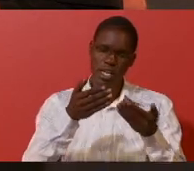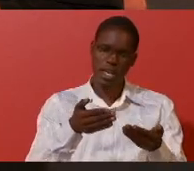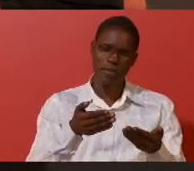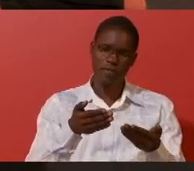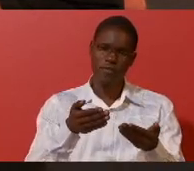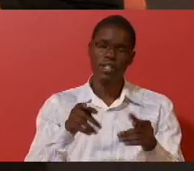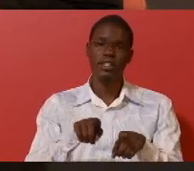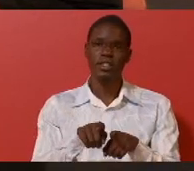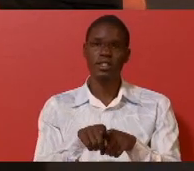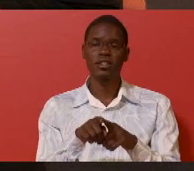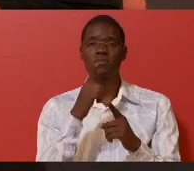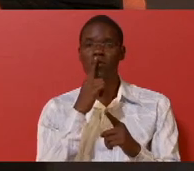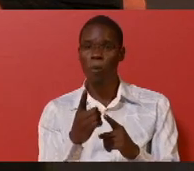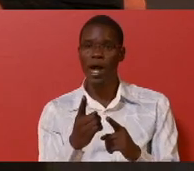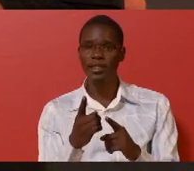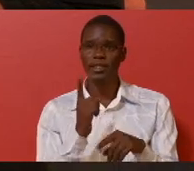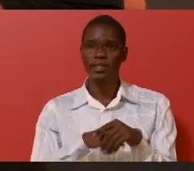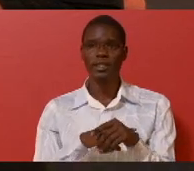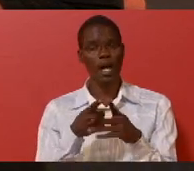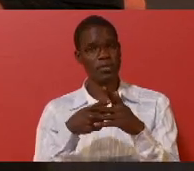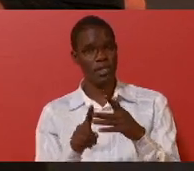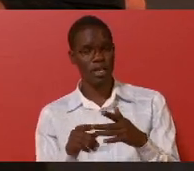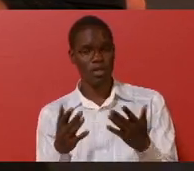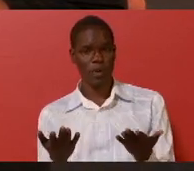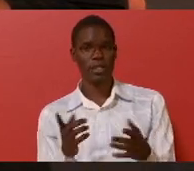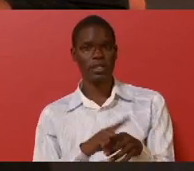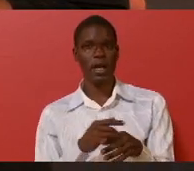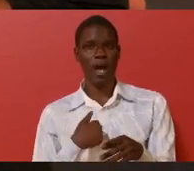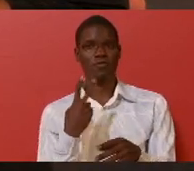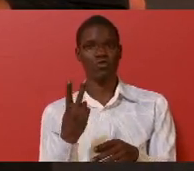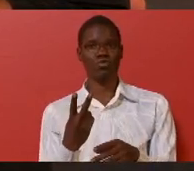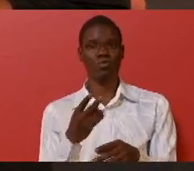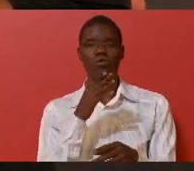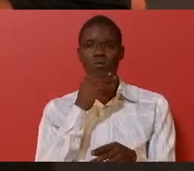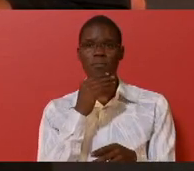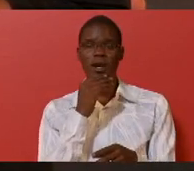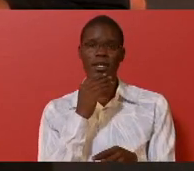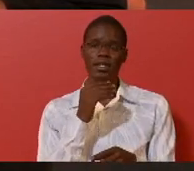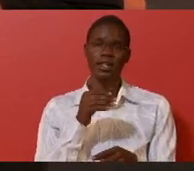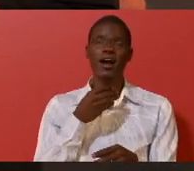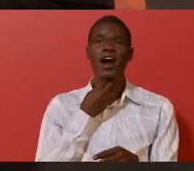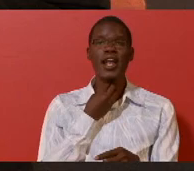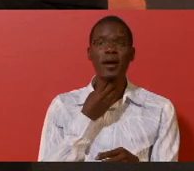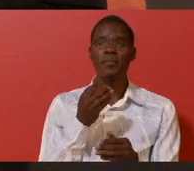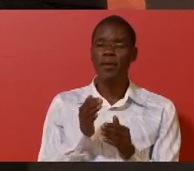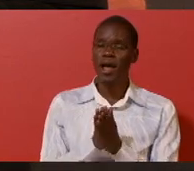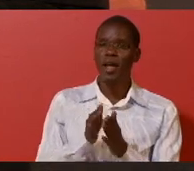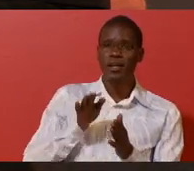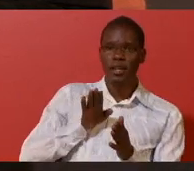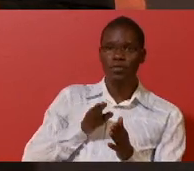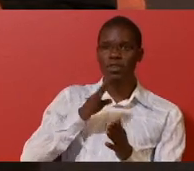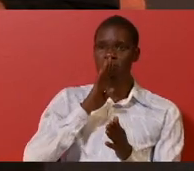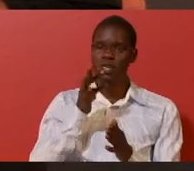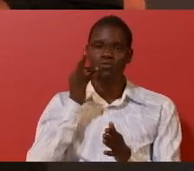a command at the very beginning, when there were only two human beings, Adam and Eve. Be fruitful